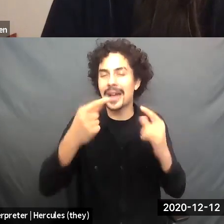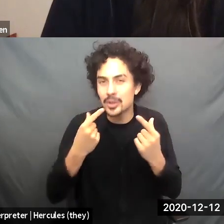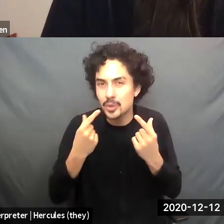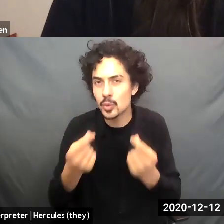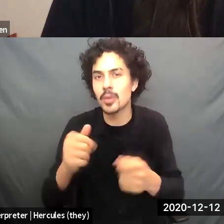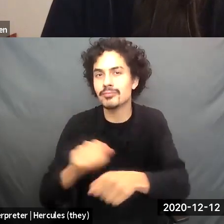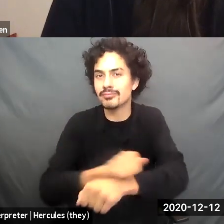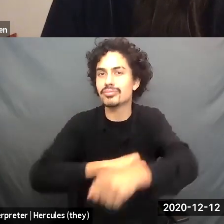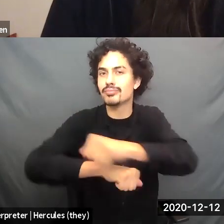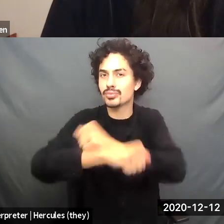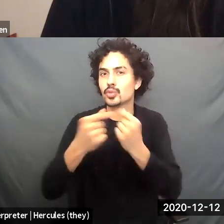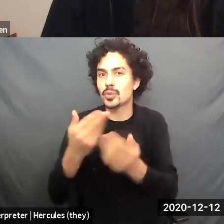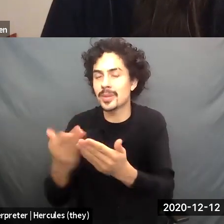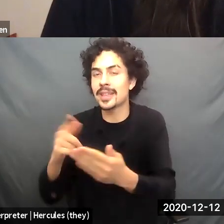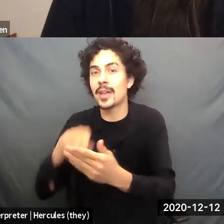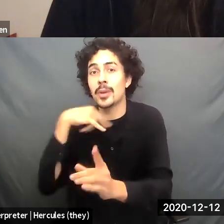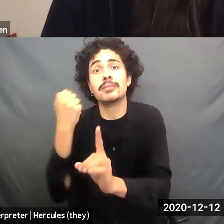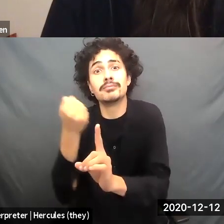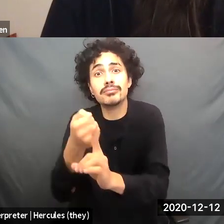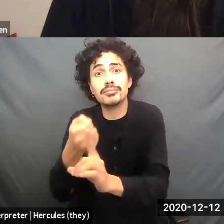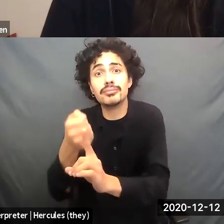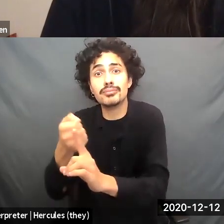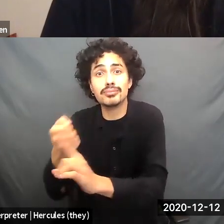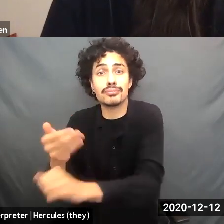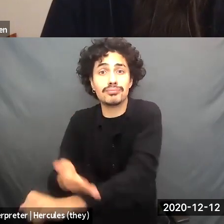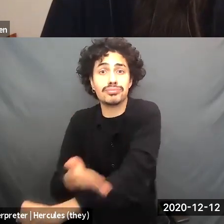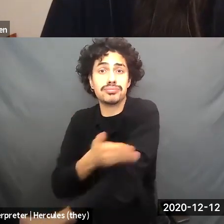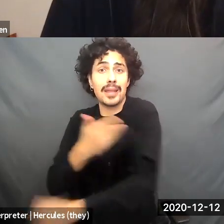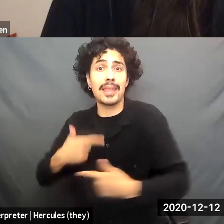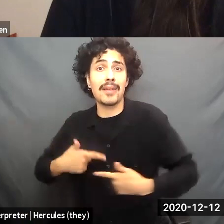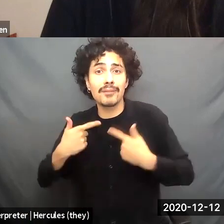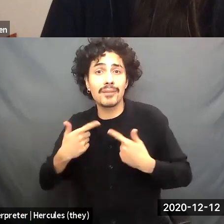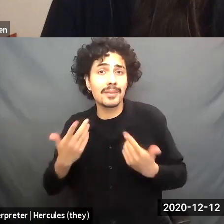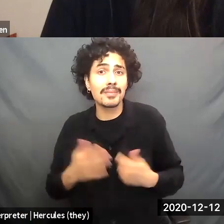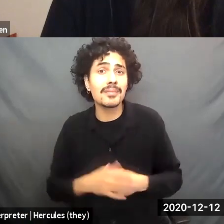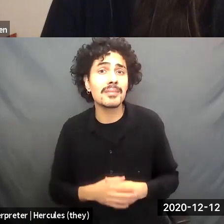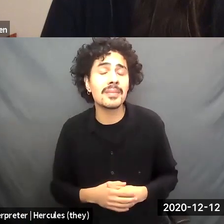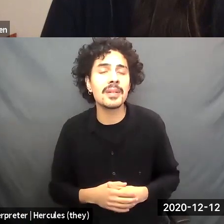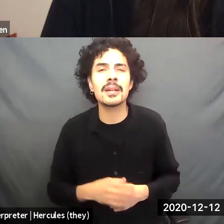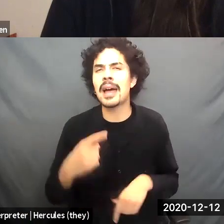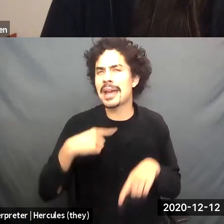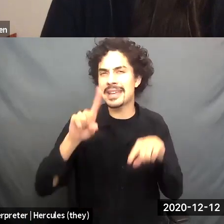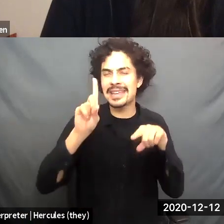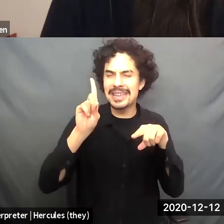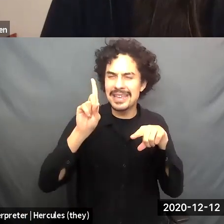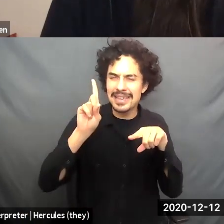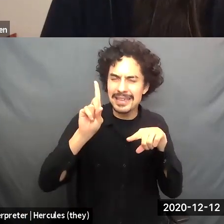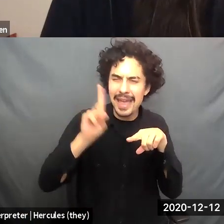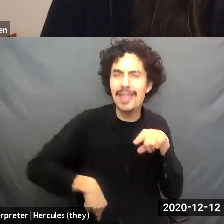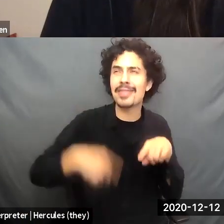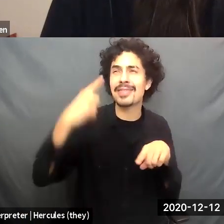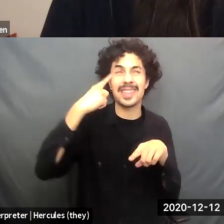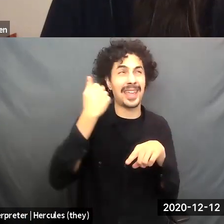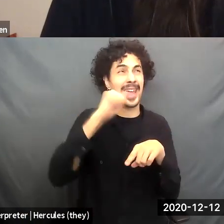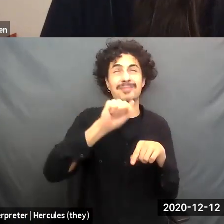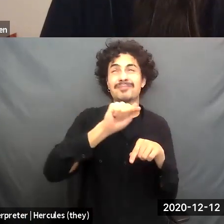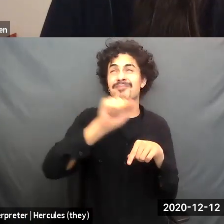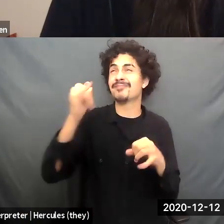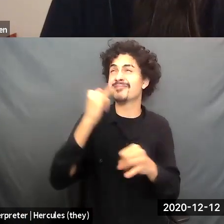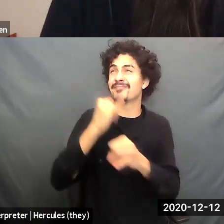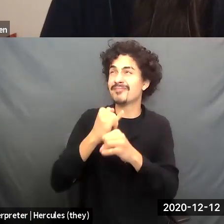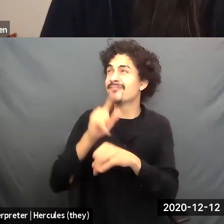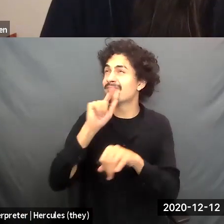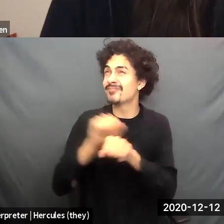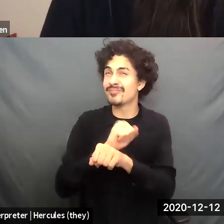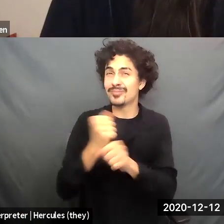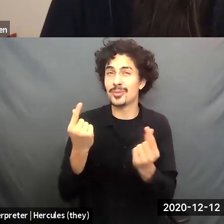lives. And I, I can't think of that many institutions at this moment in time that I think